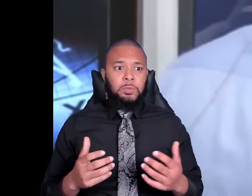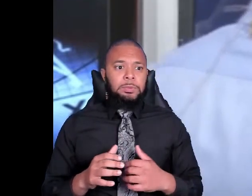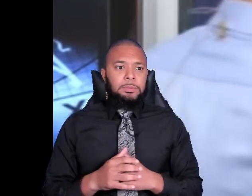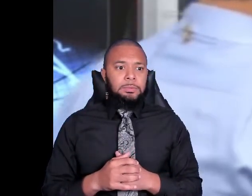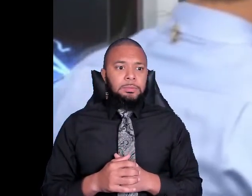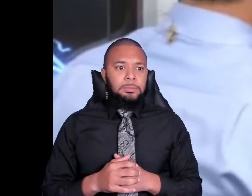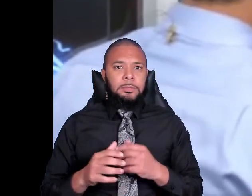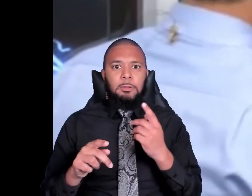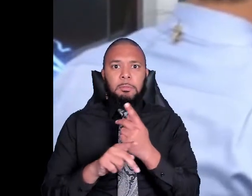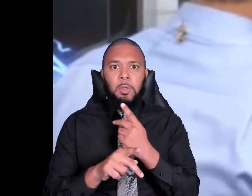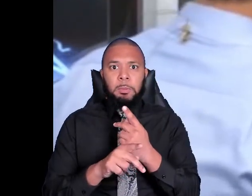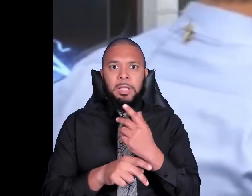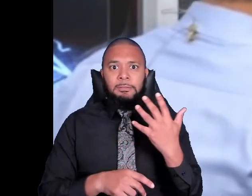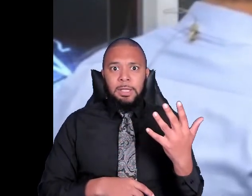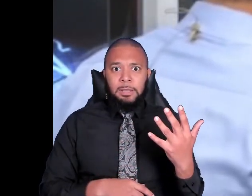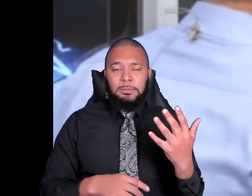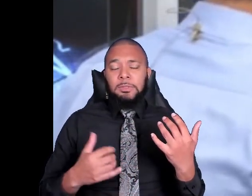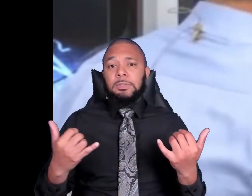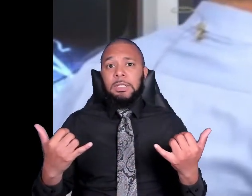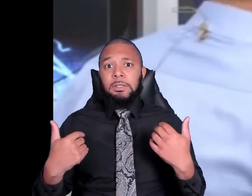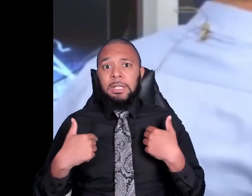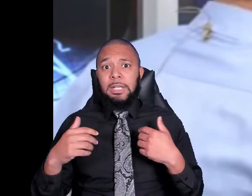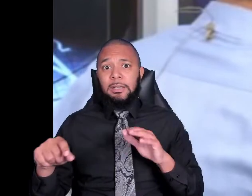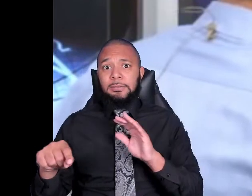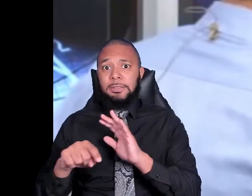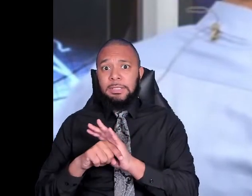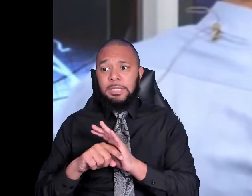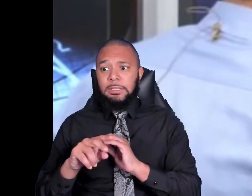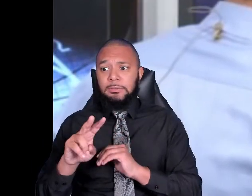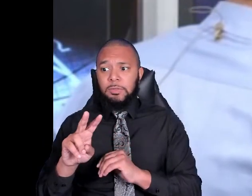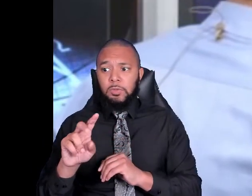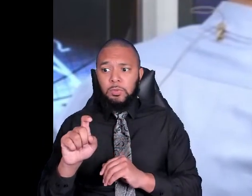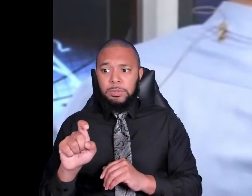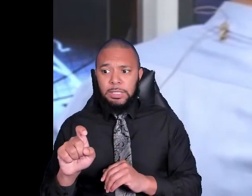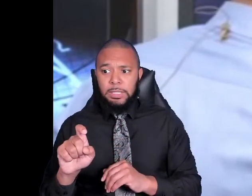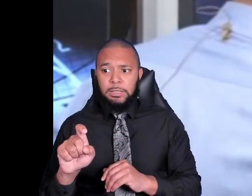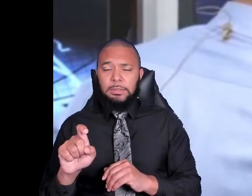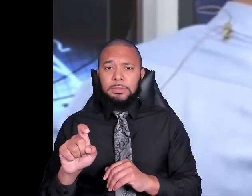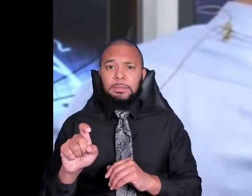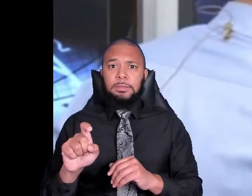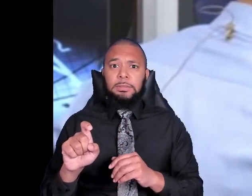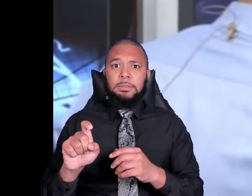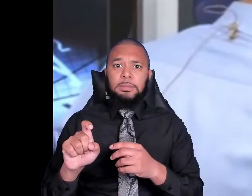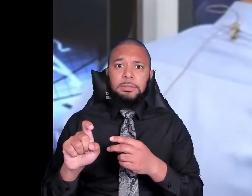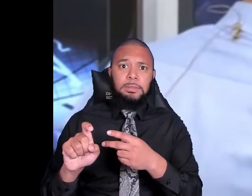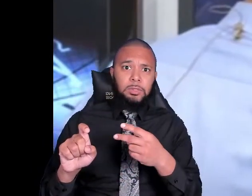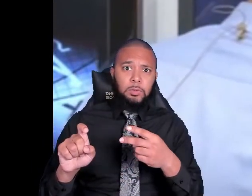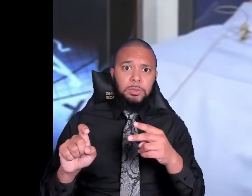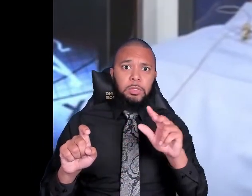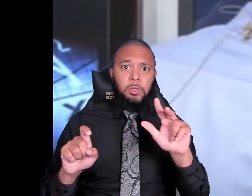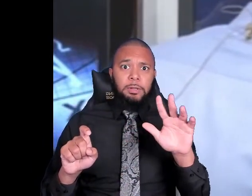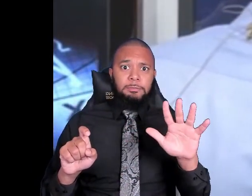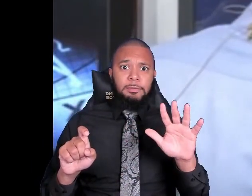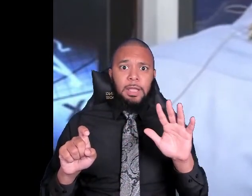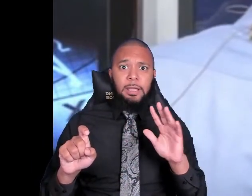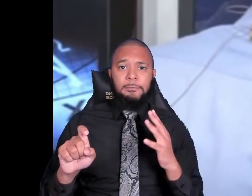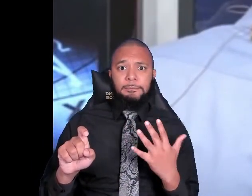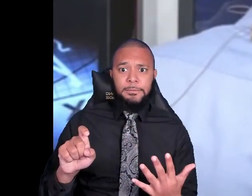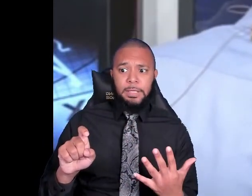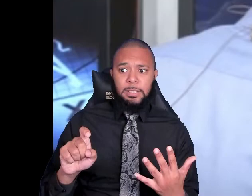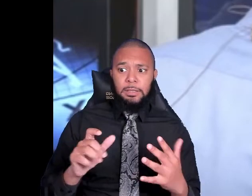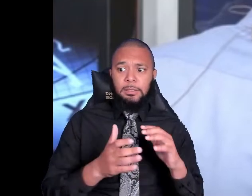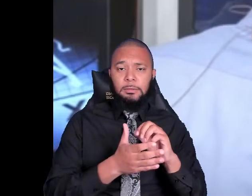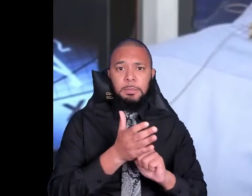So now we have negative 2x equals 35 fifths minus